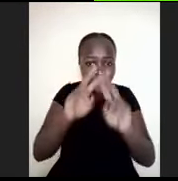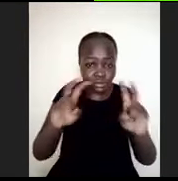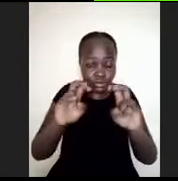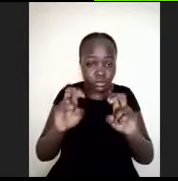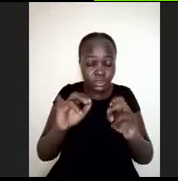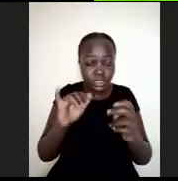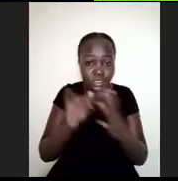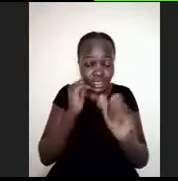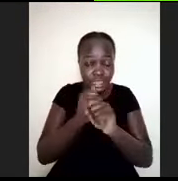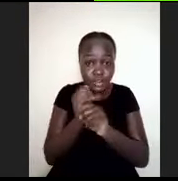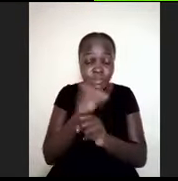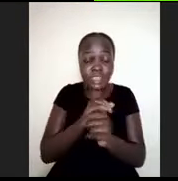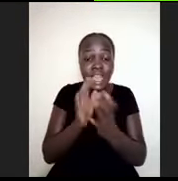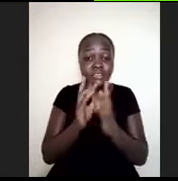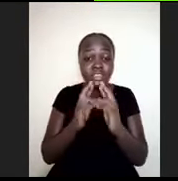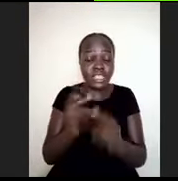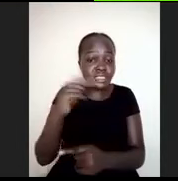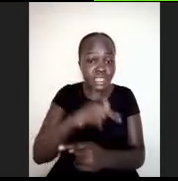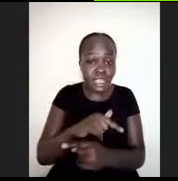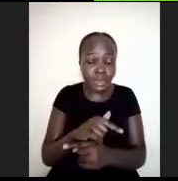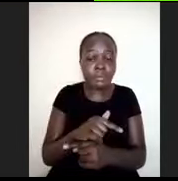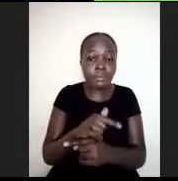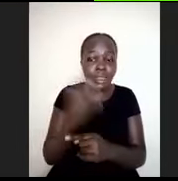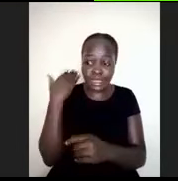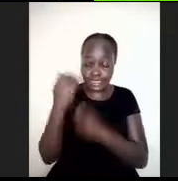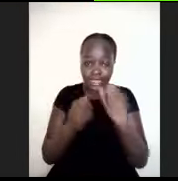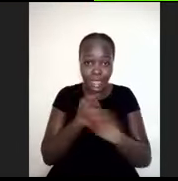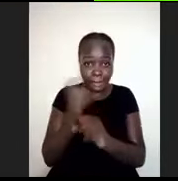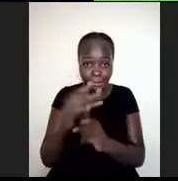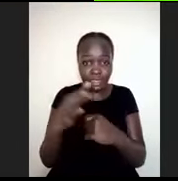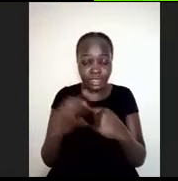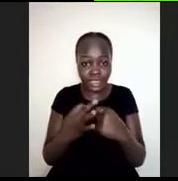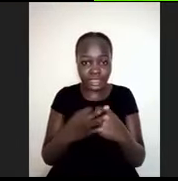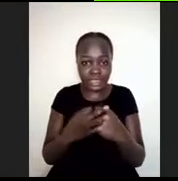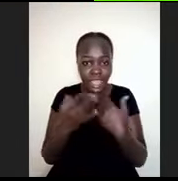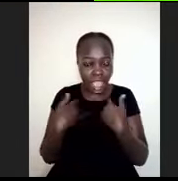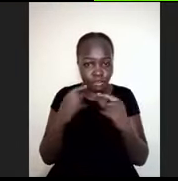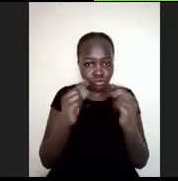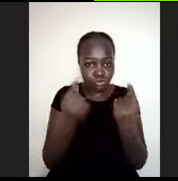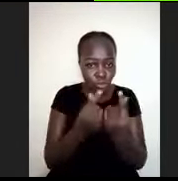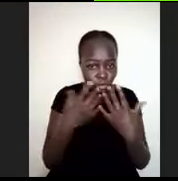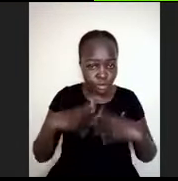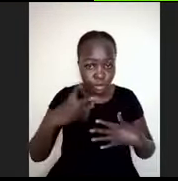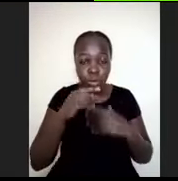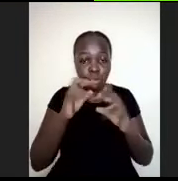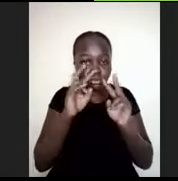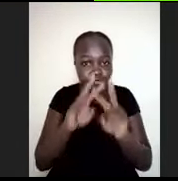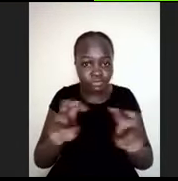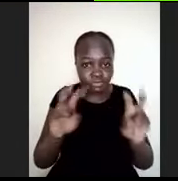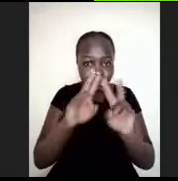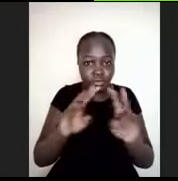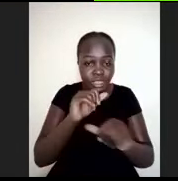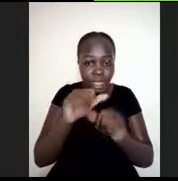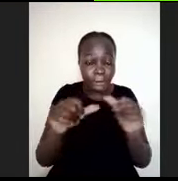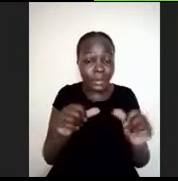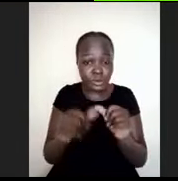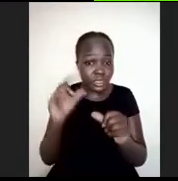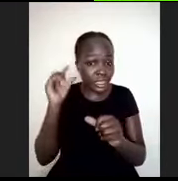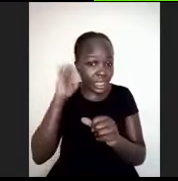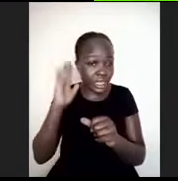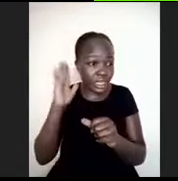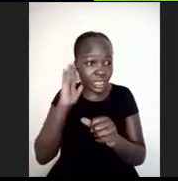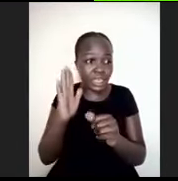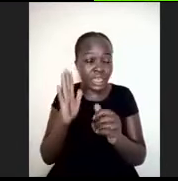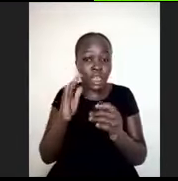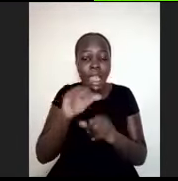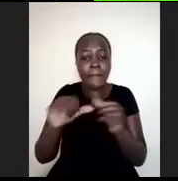around August 2019. There's a group of researchers who did a research on homosexual